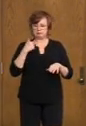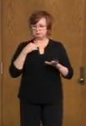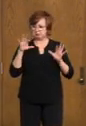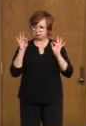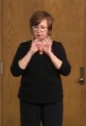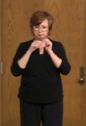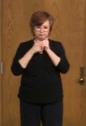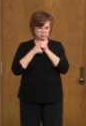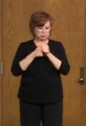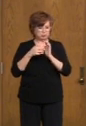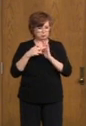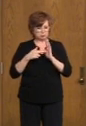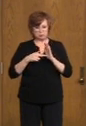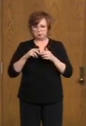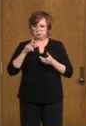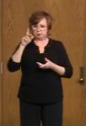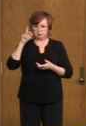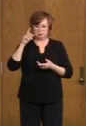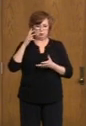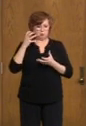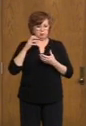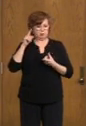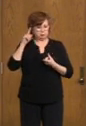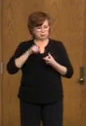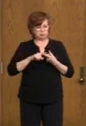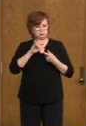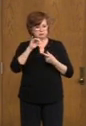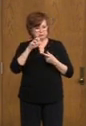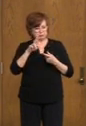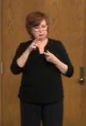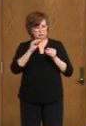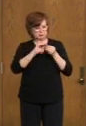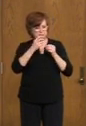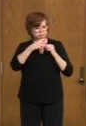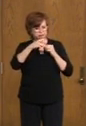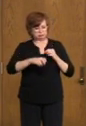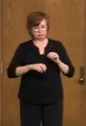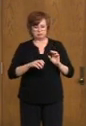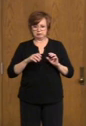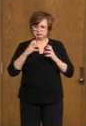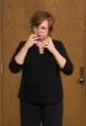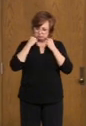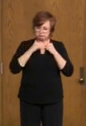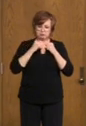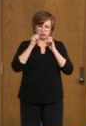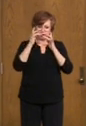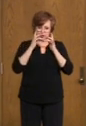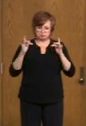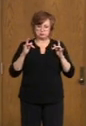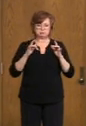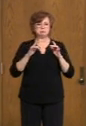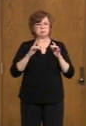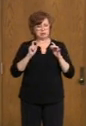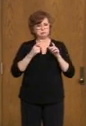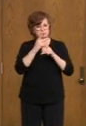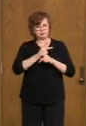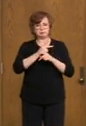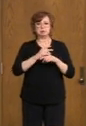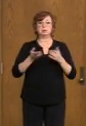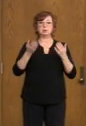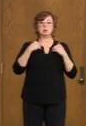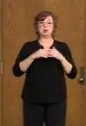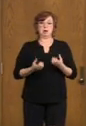of course to keep as low as possible deaths due to COVID-19. In terms of our case numbers, our daily new